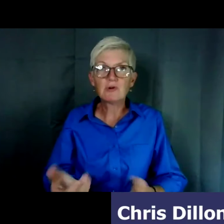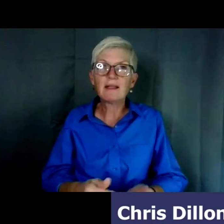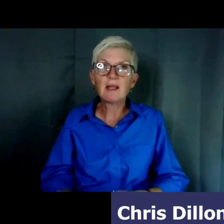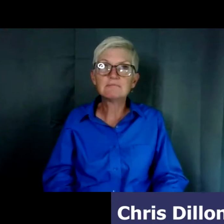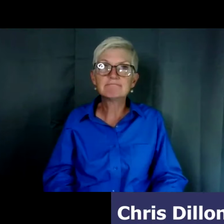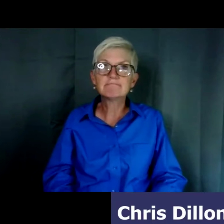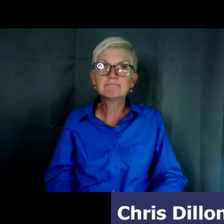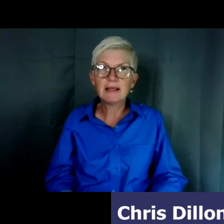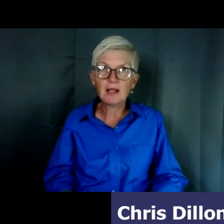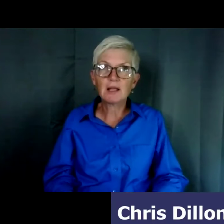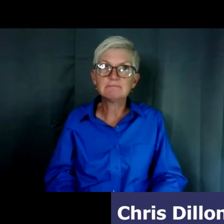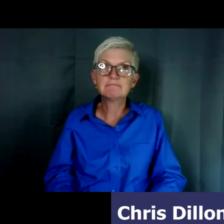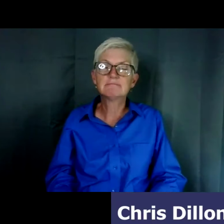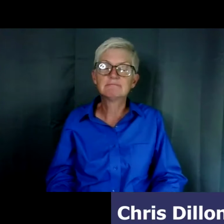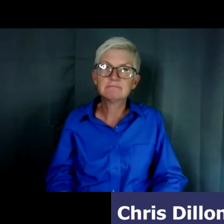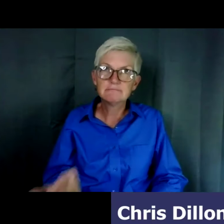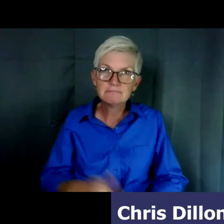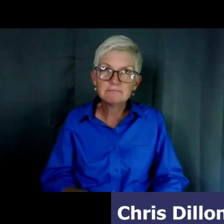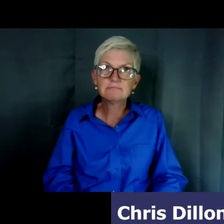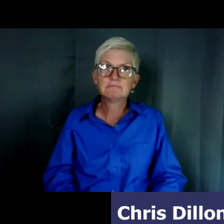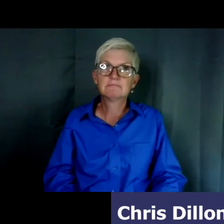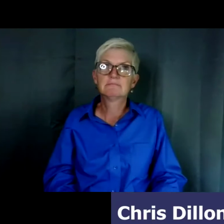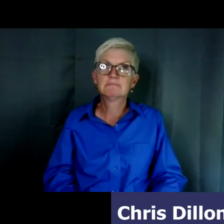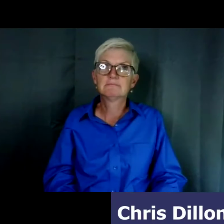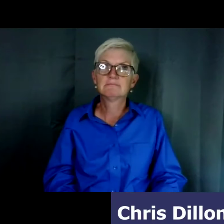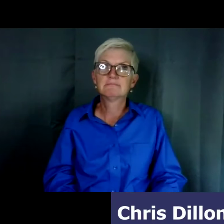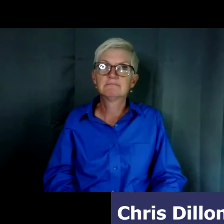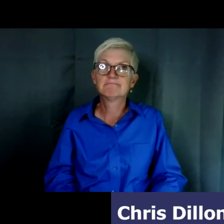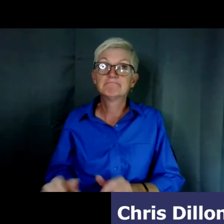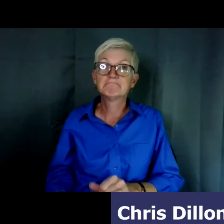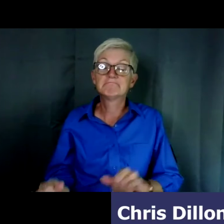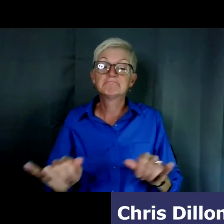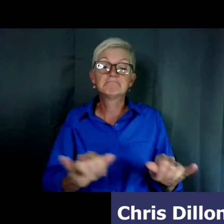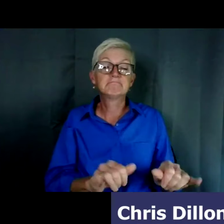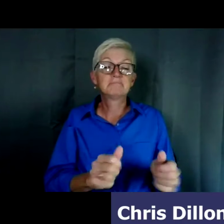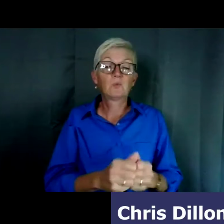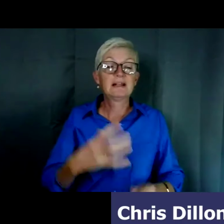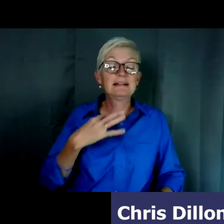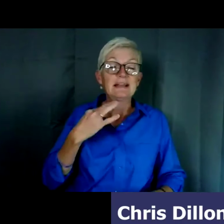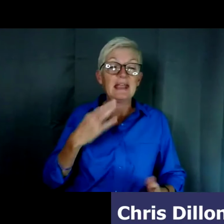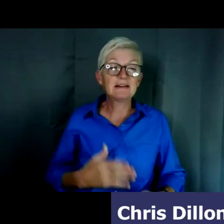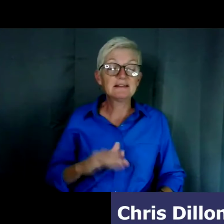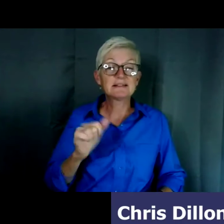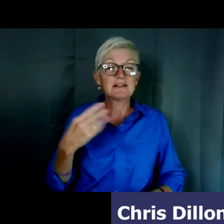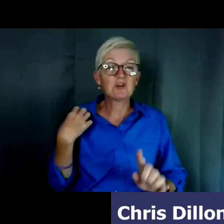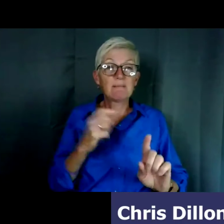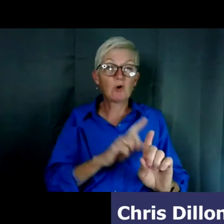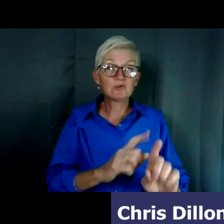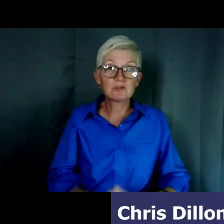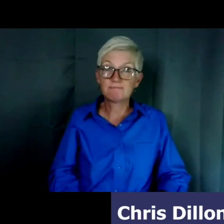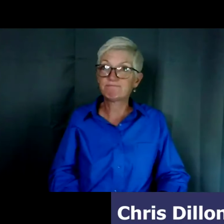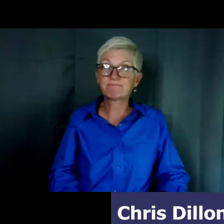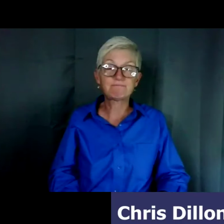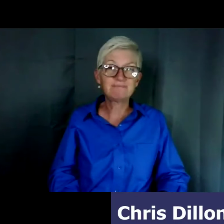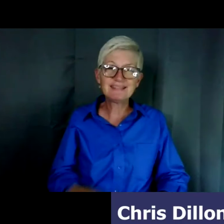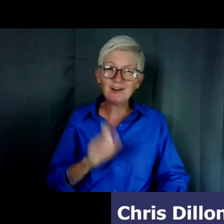and do it again and do it again. Well, the same thing I hold with the candidates and the job coaches. There has got to be